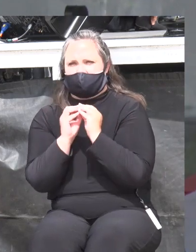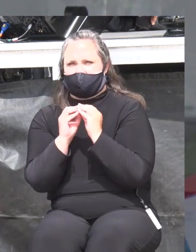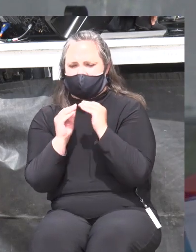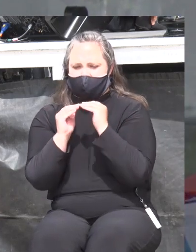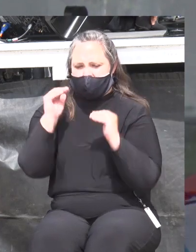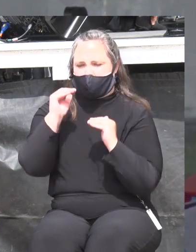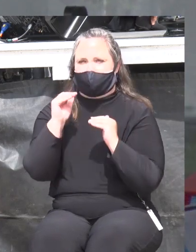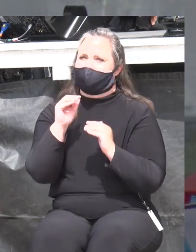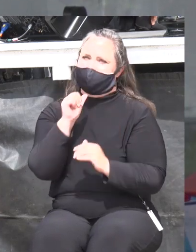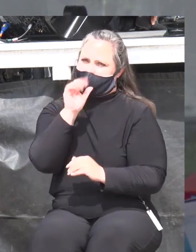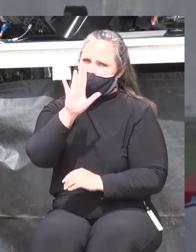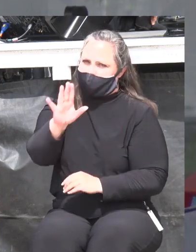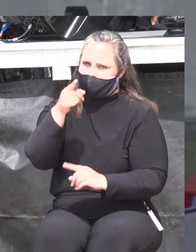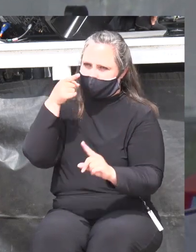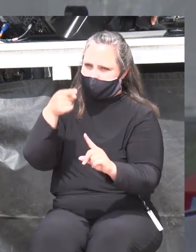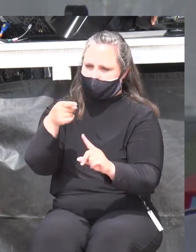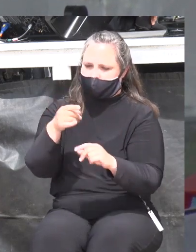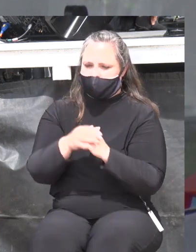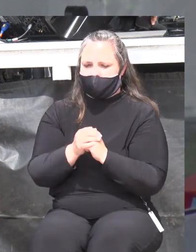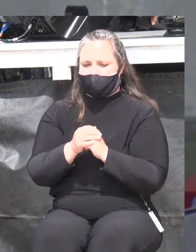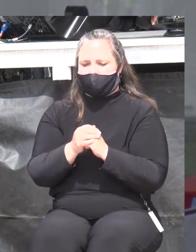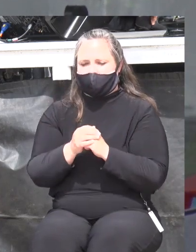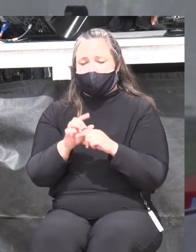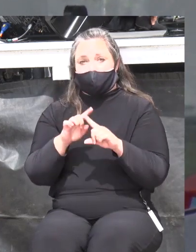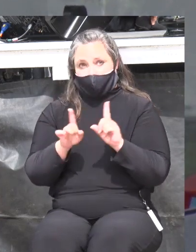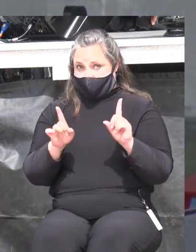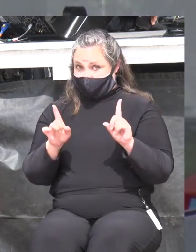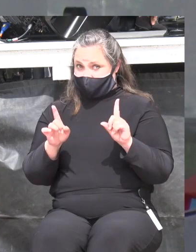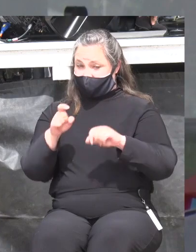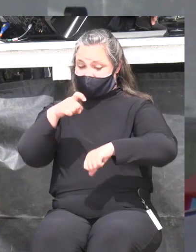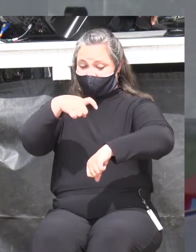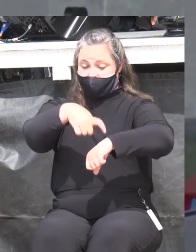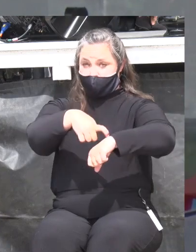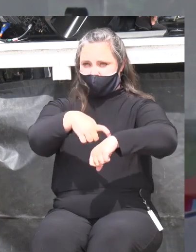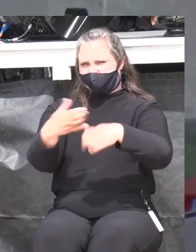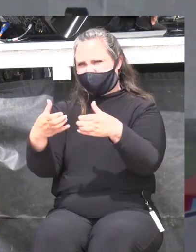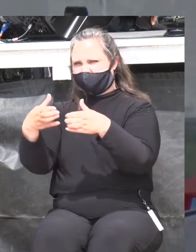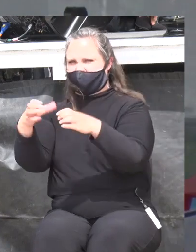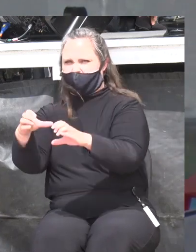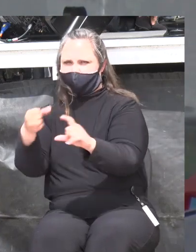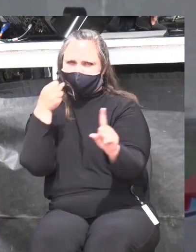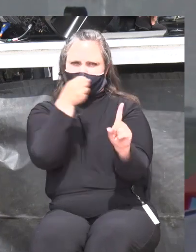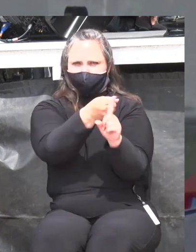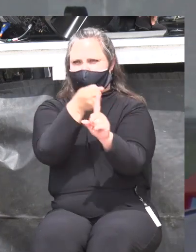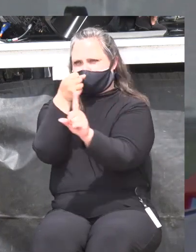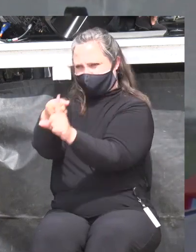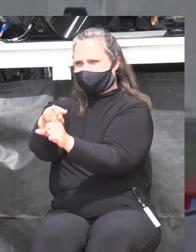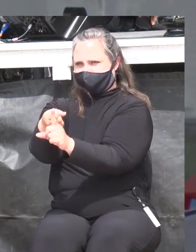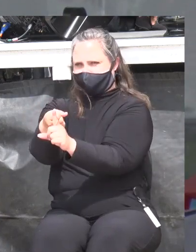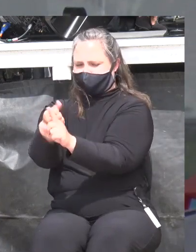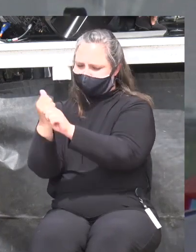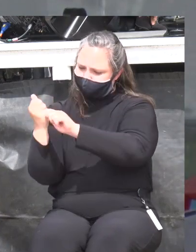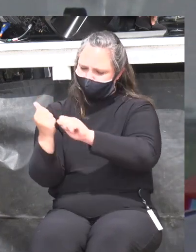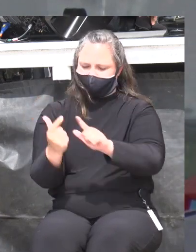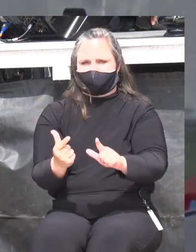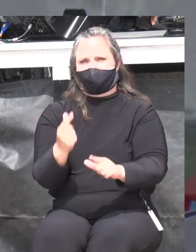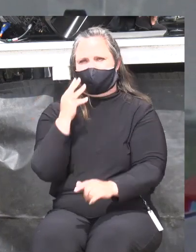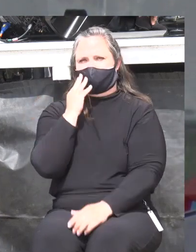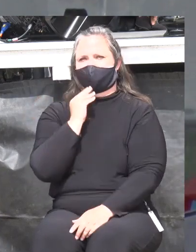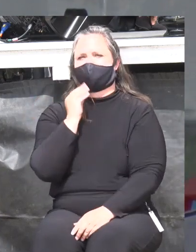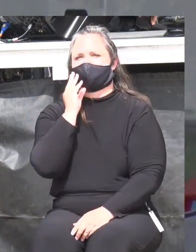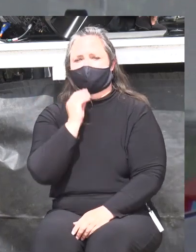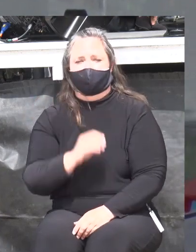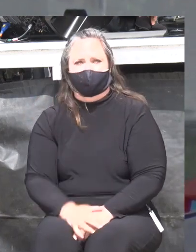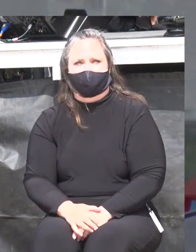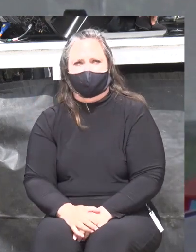heart of our democracy. But time and chance happen to them all. And because